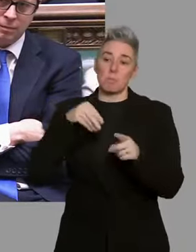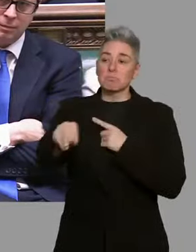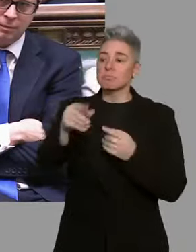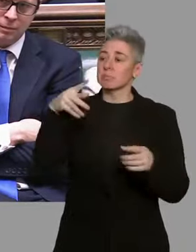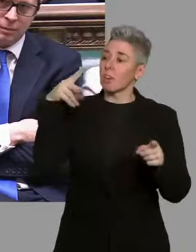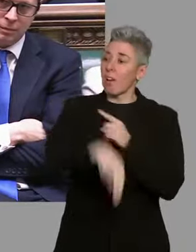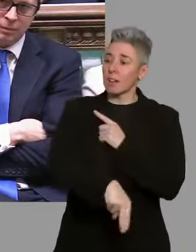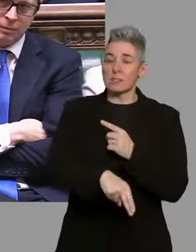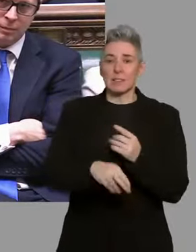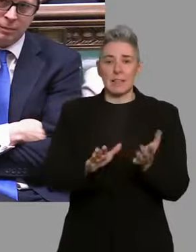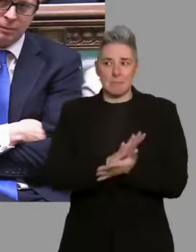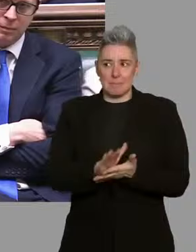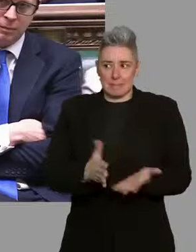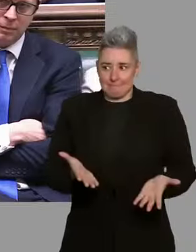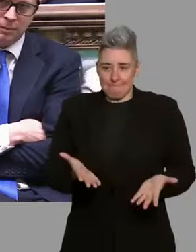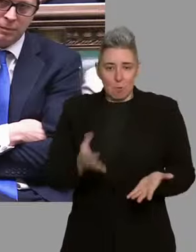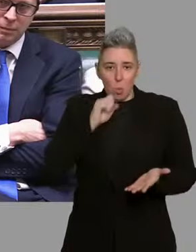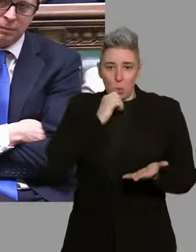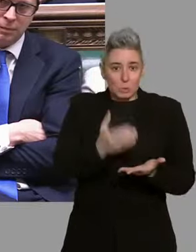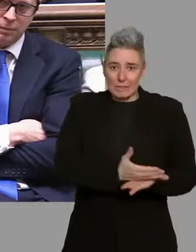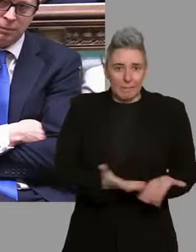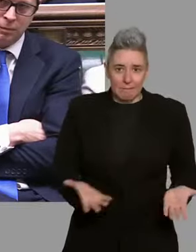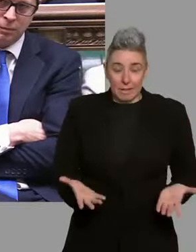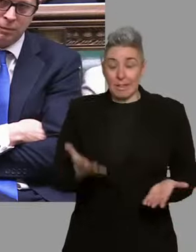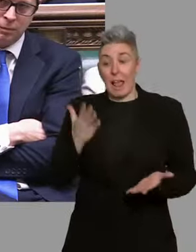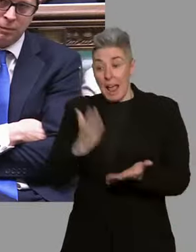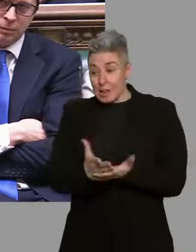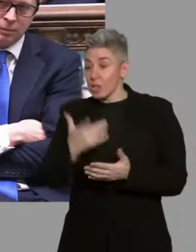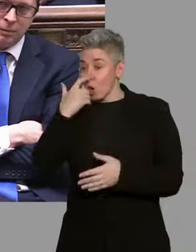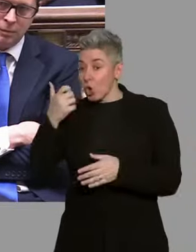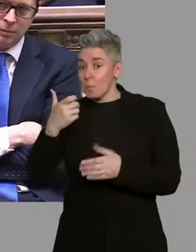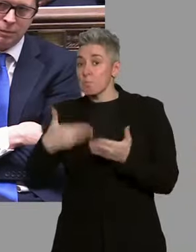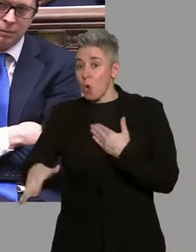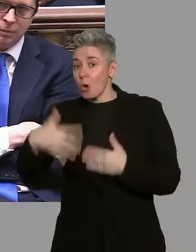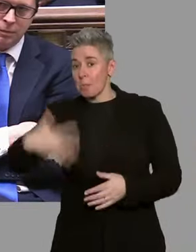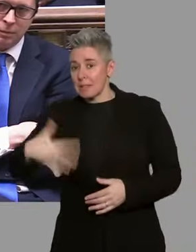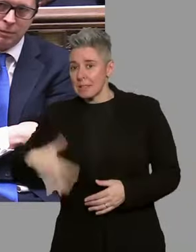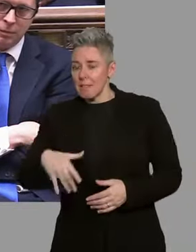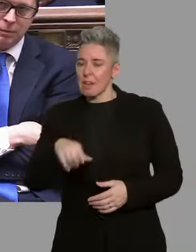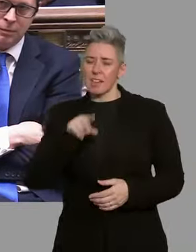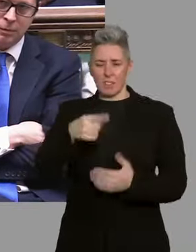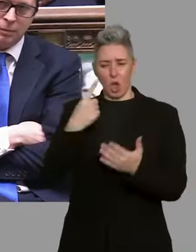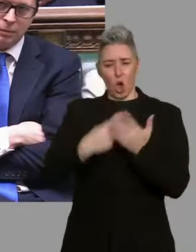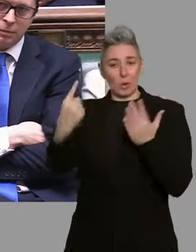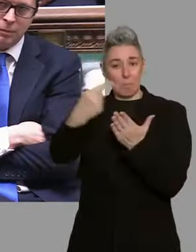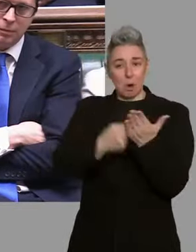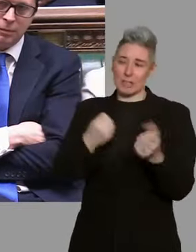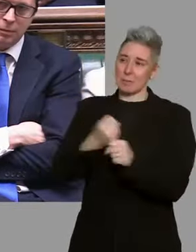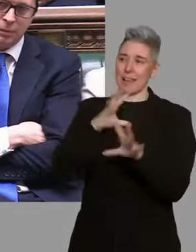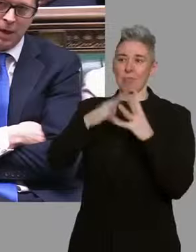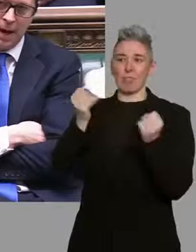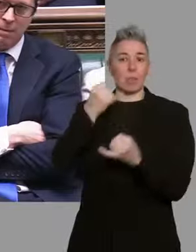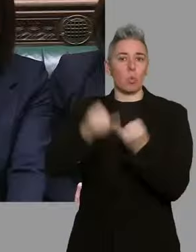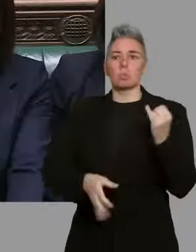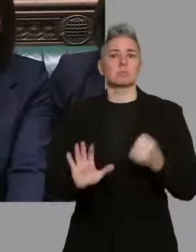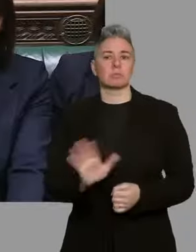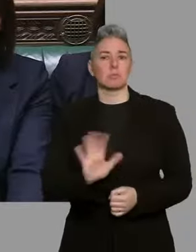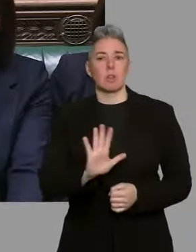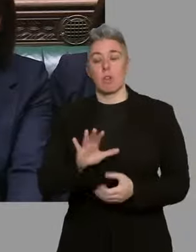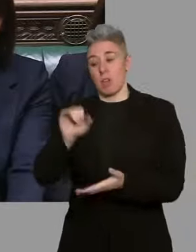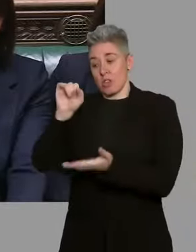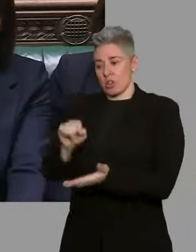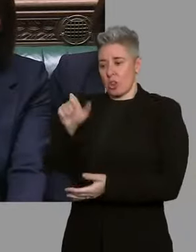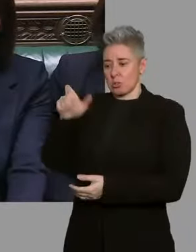more. And that's not the only policy which is making things worse. The Chancellor's budget is a body blow to family businesses